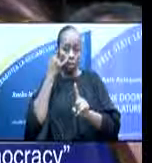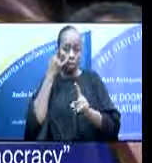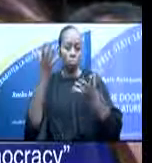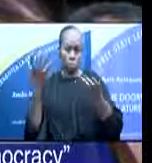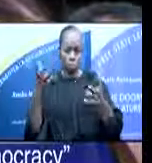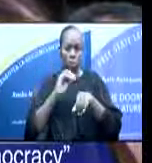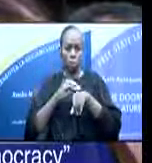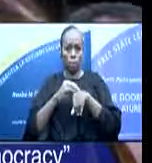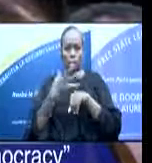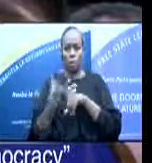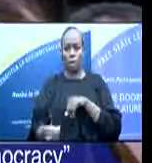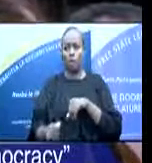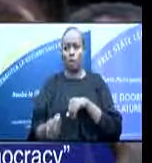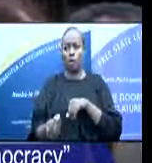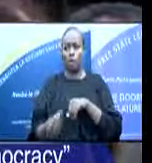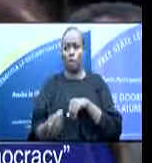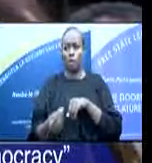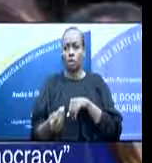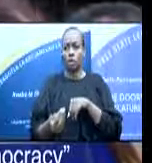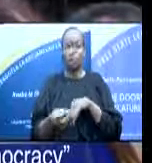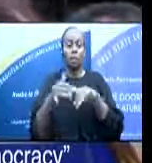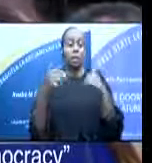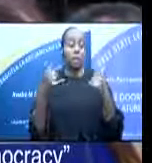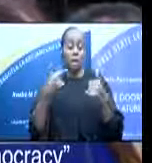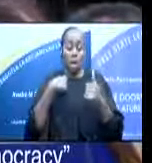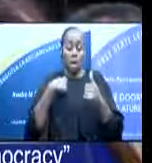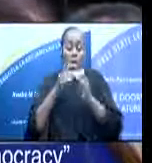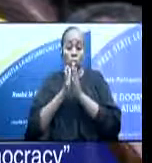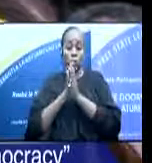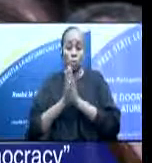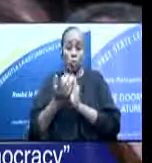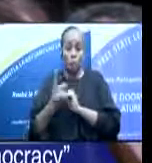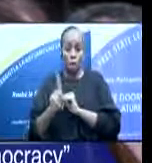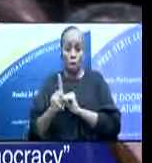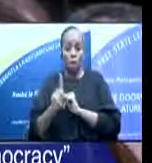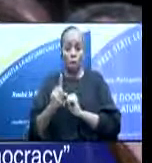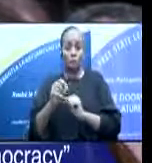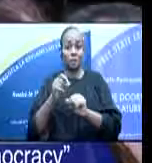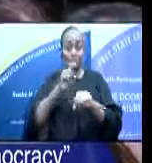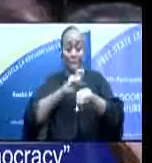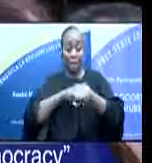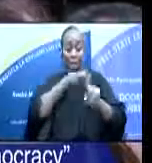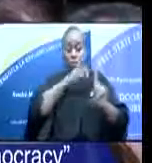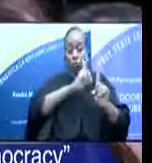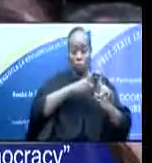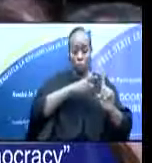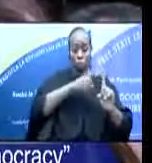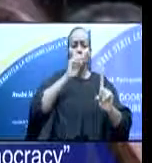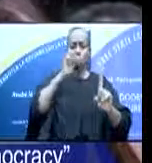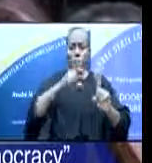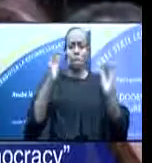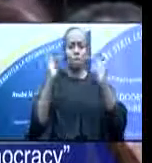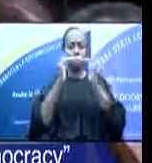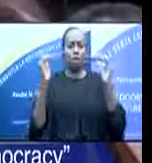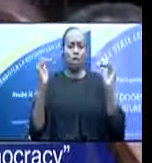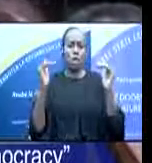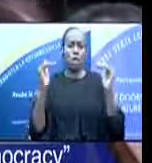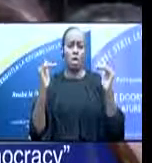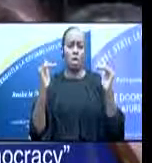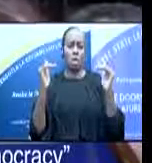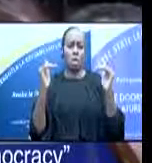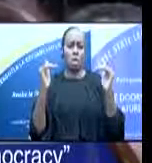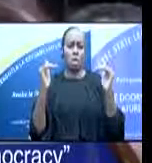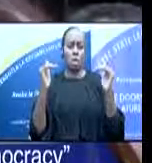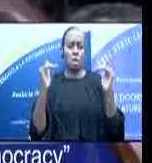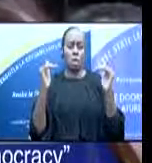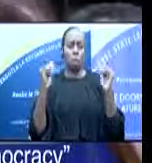you have a problem, Honorable Speaker. Now all I'm requesting for you is in your rulings on what can say what to who, when, and how,